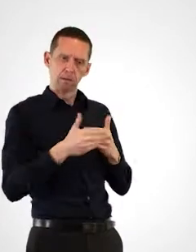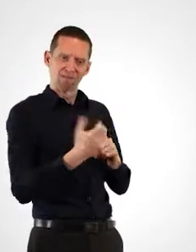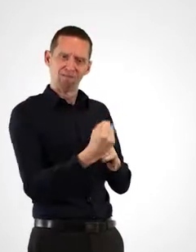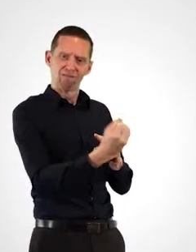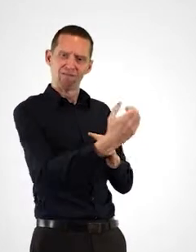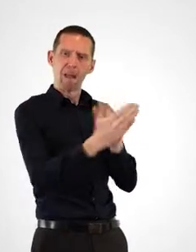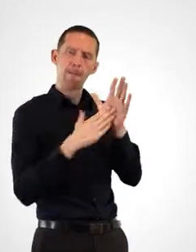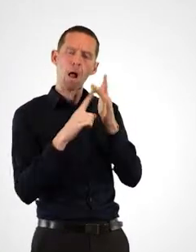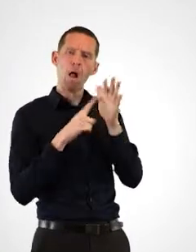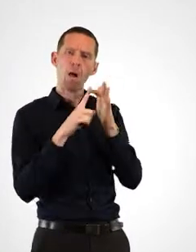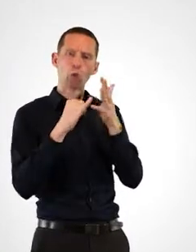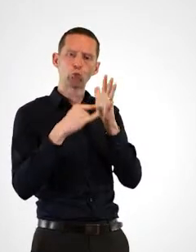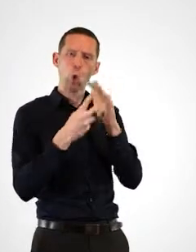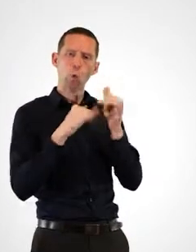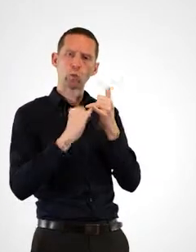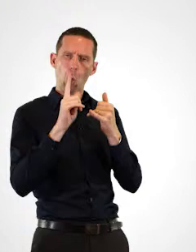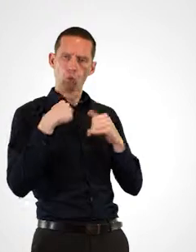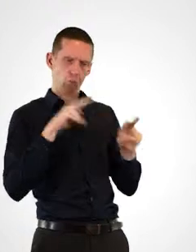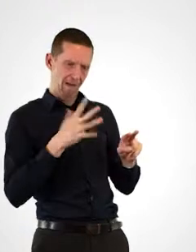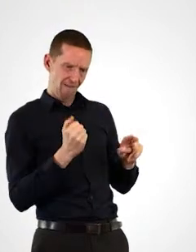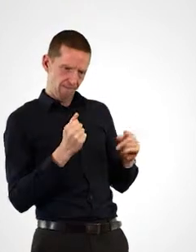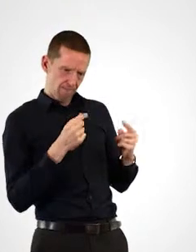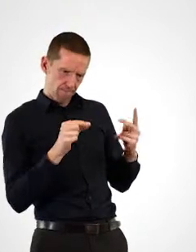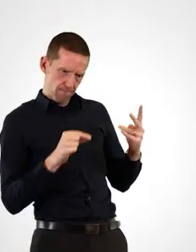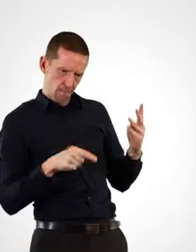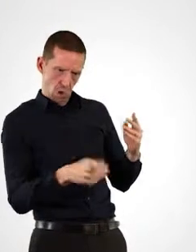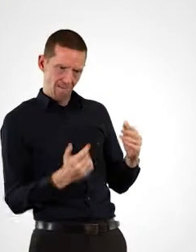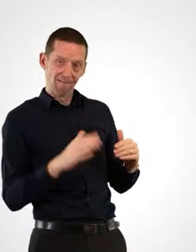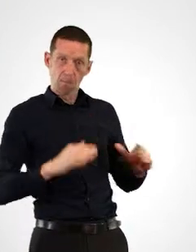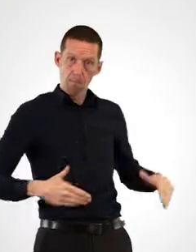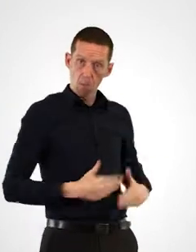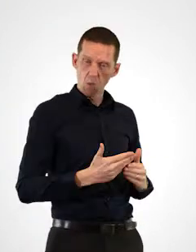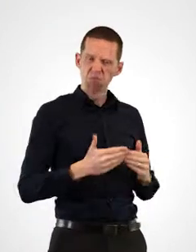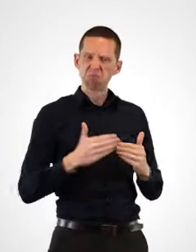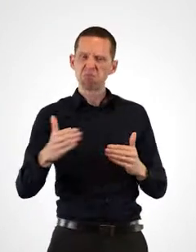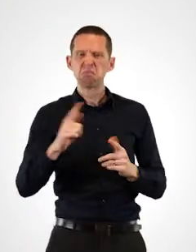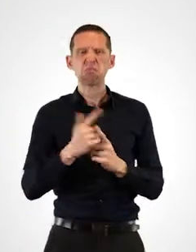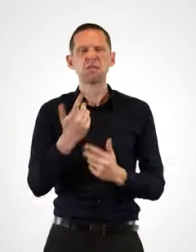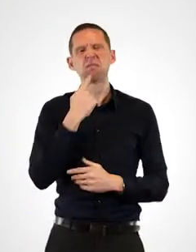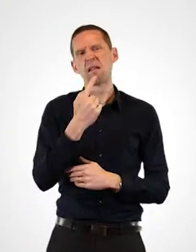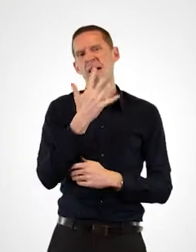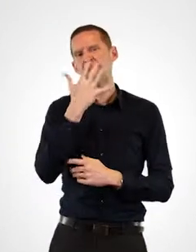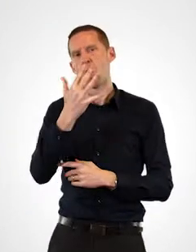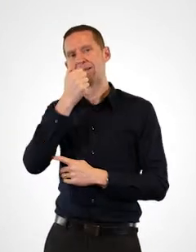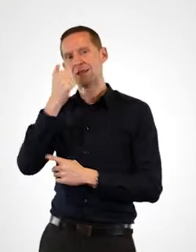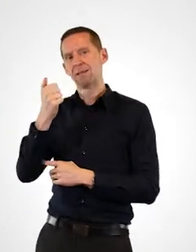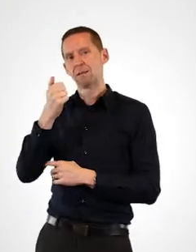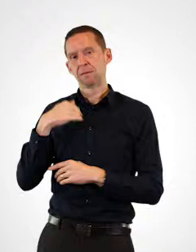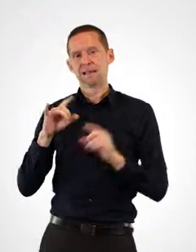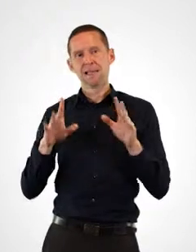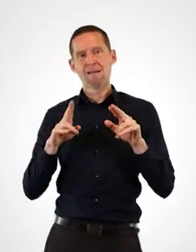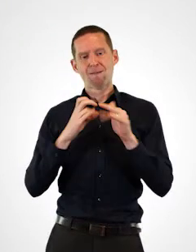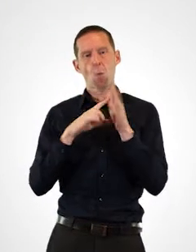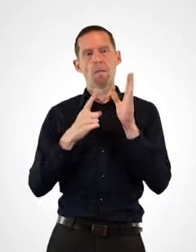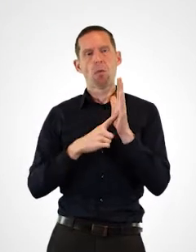milestones? What should we be looking for in young children from birth to about age 5 or 6 when we're starting to do formal